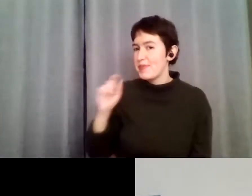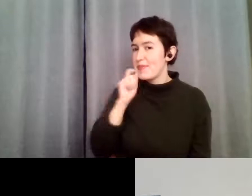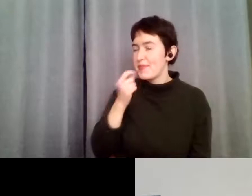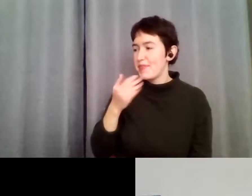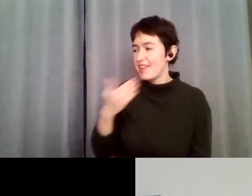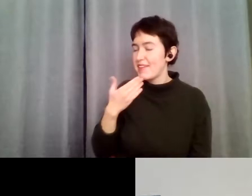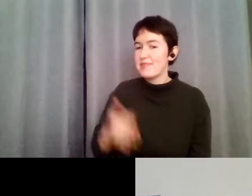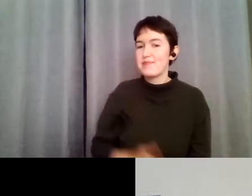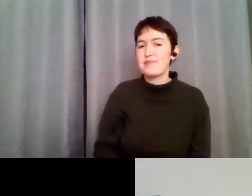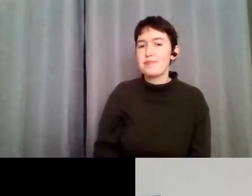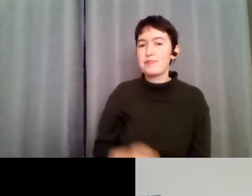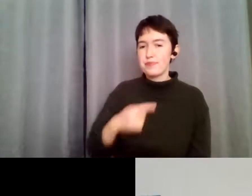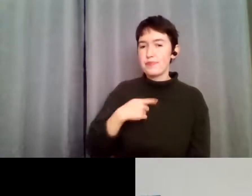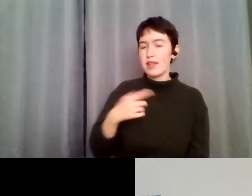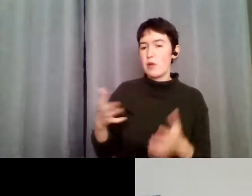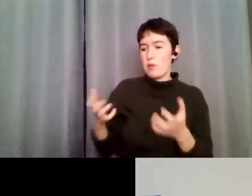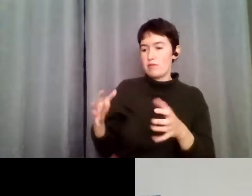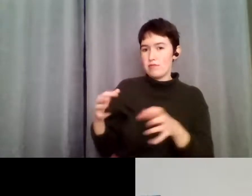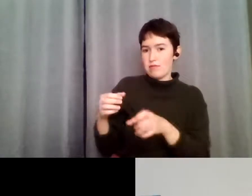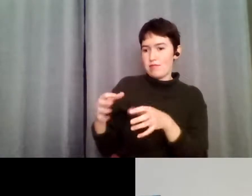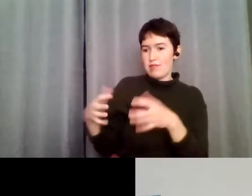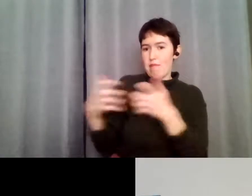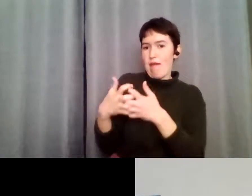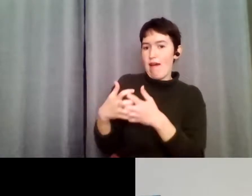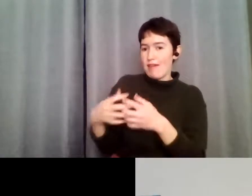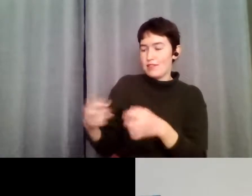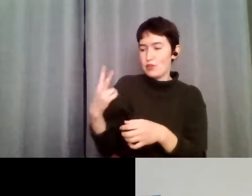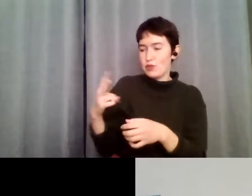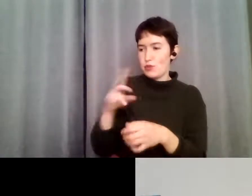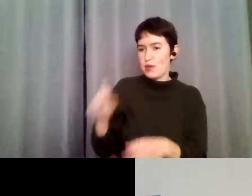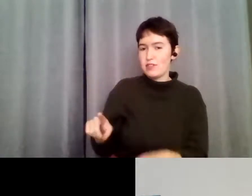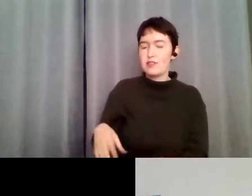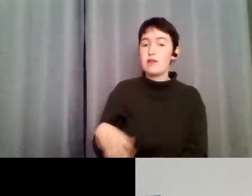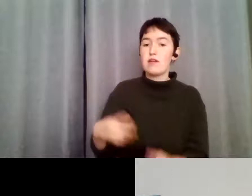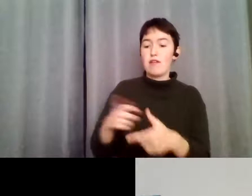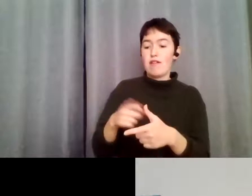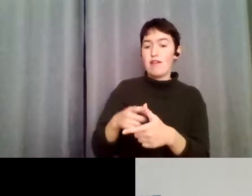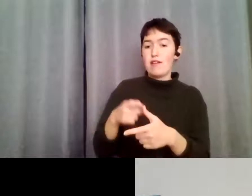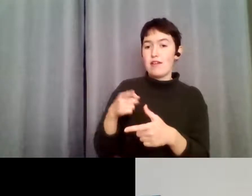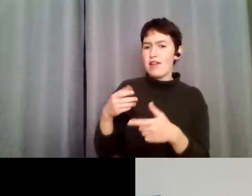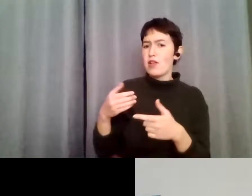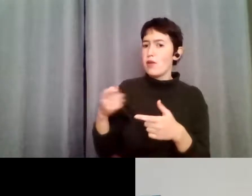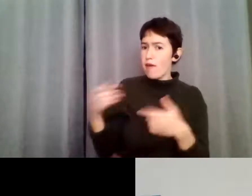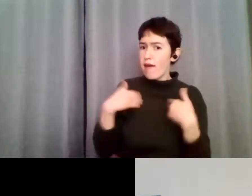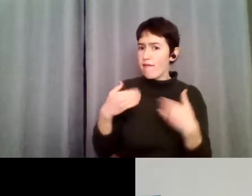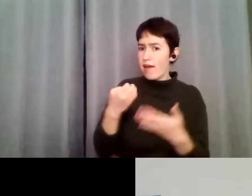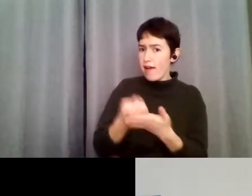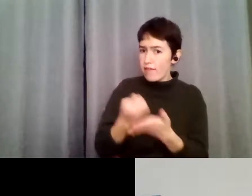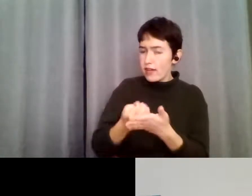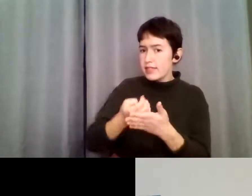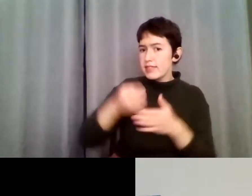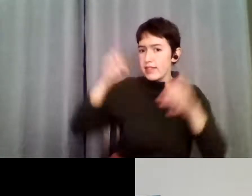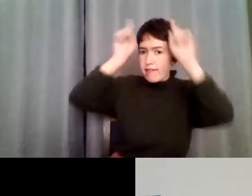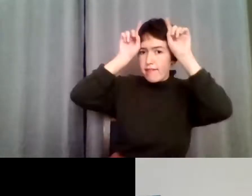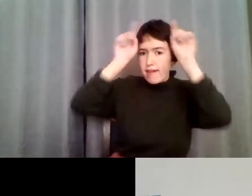gonna squish two questions together. One, is there evidence of aliens? And the other being, do you think we'll find aliens on